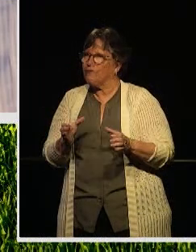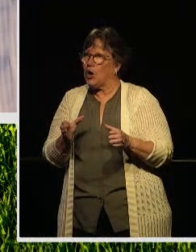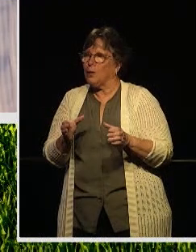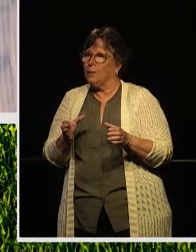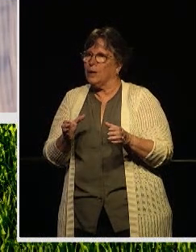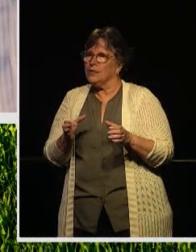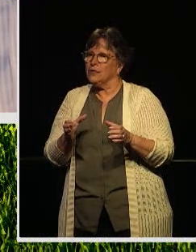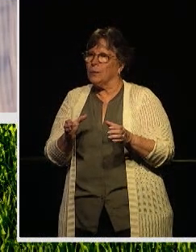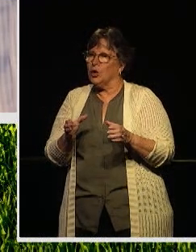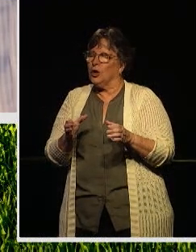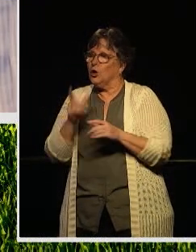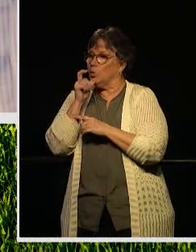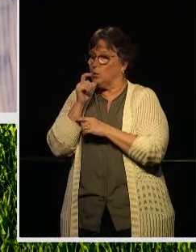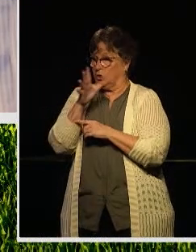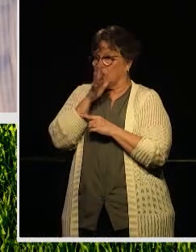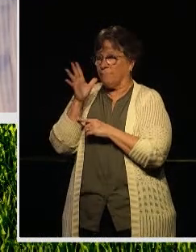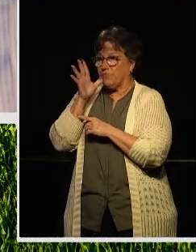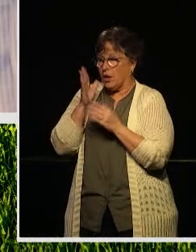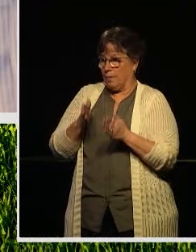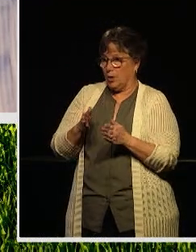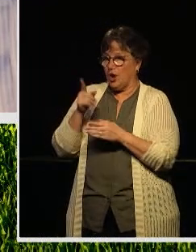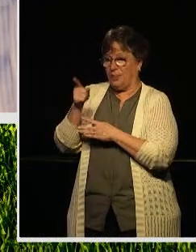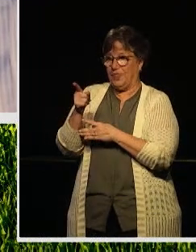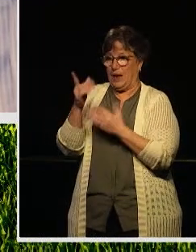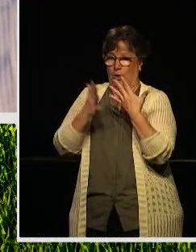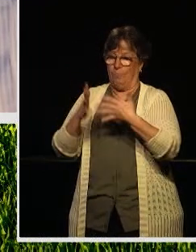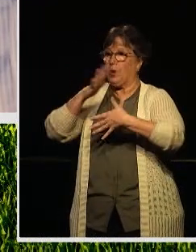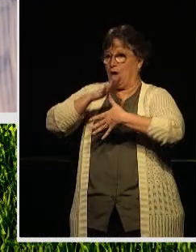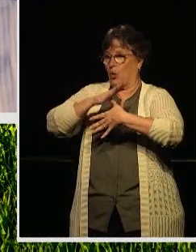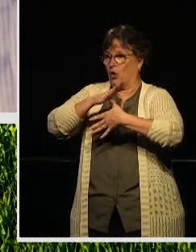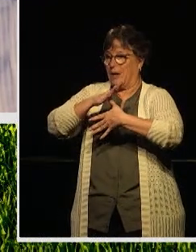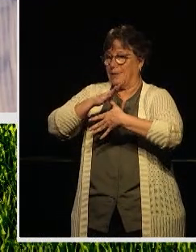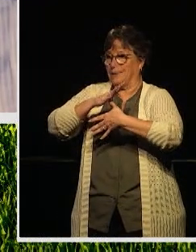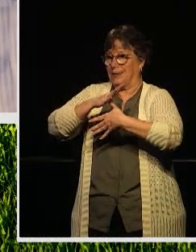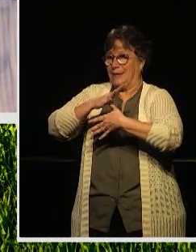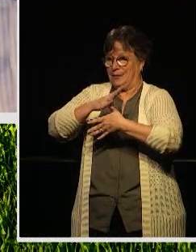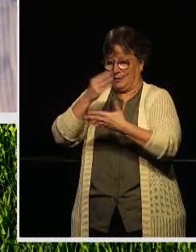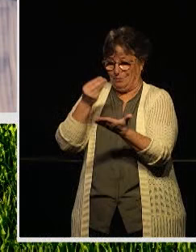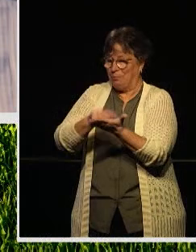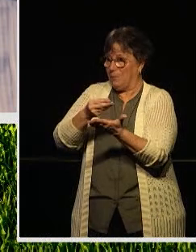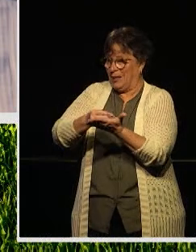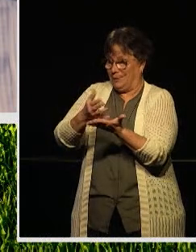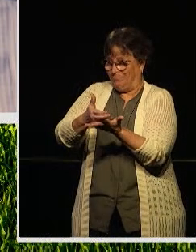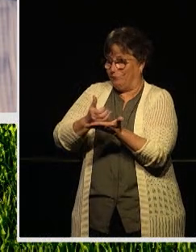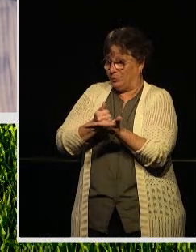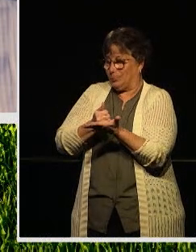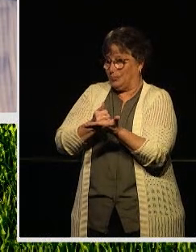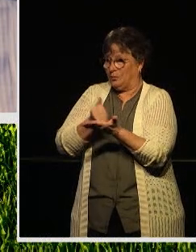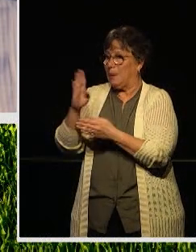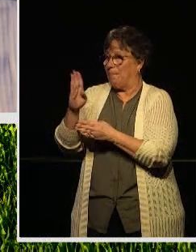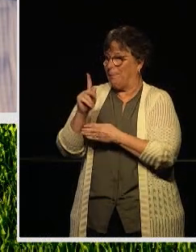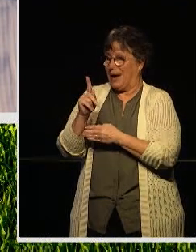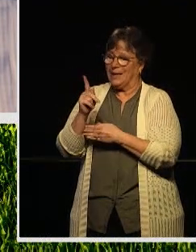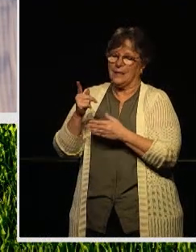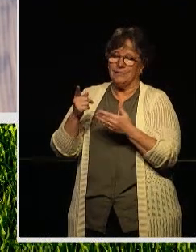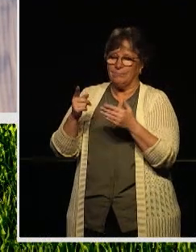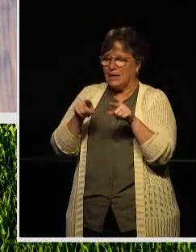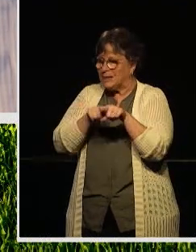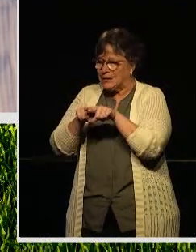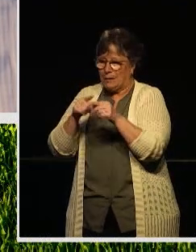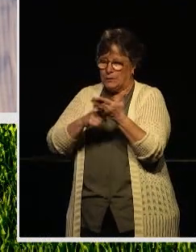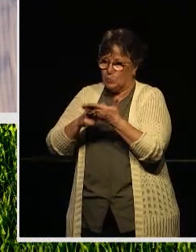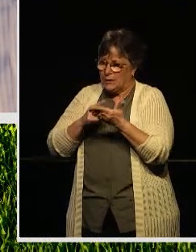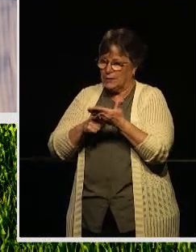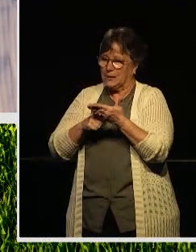their priority is clearly return investment, as we've discussed, managing risk and